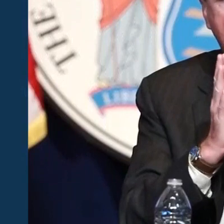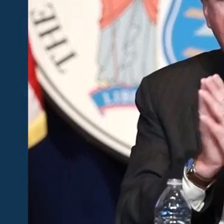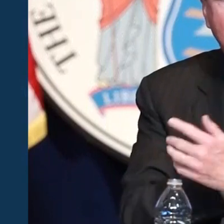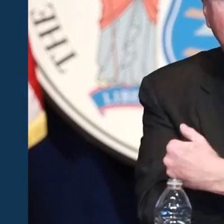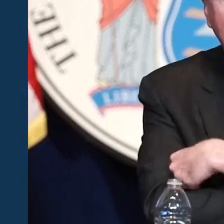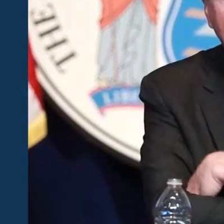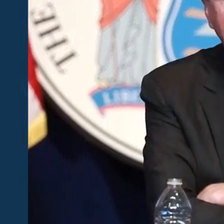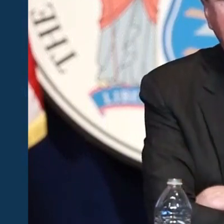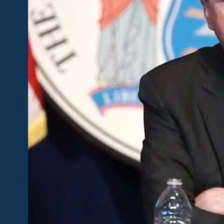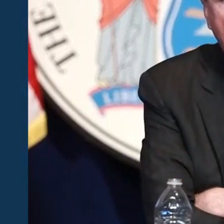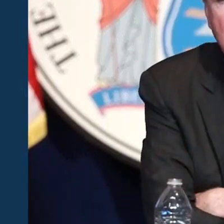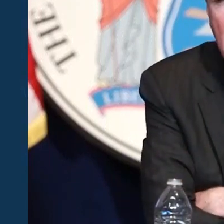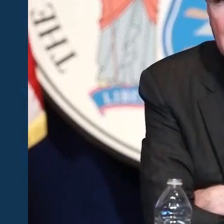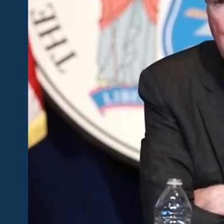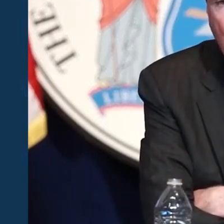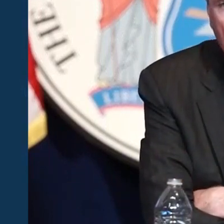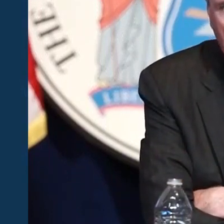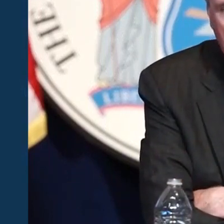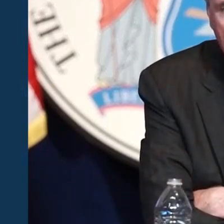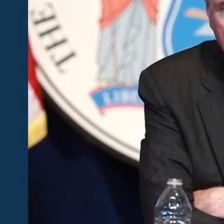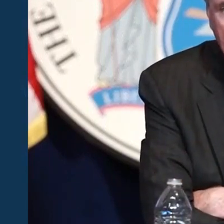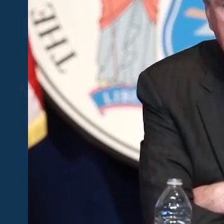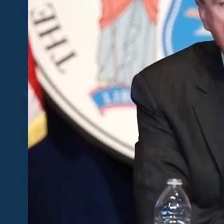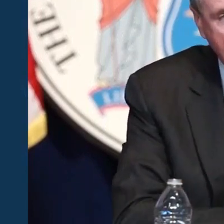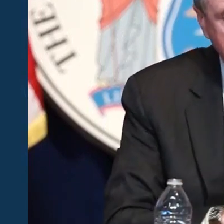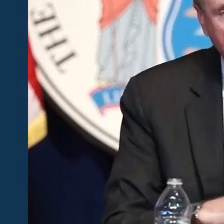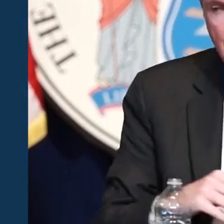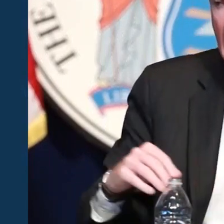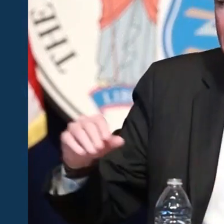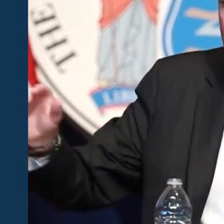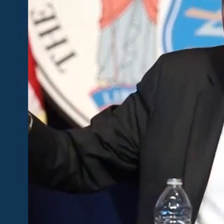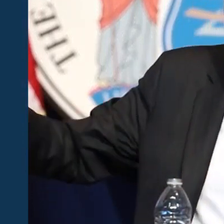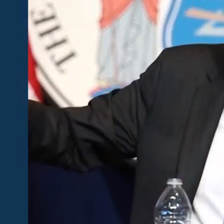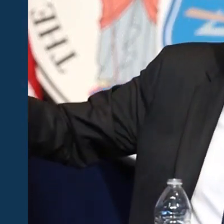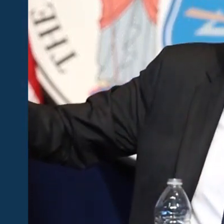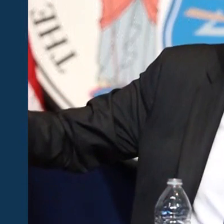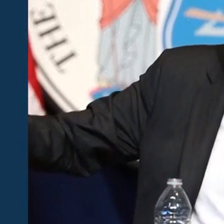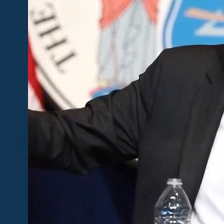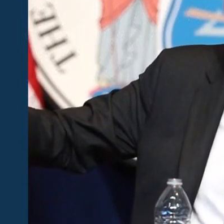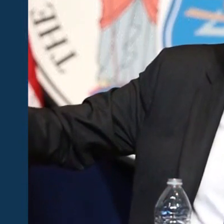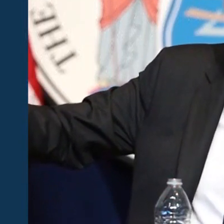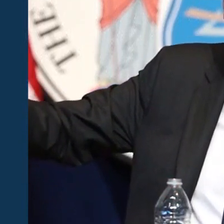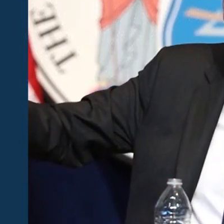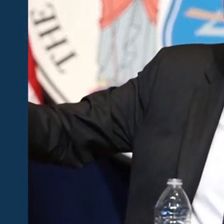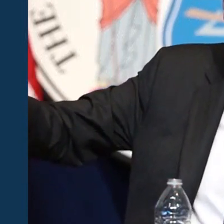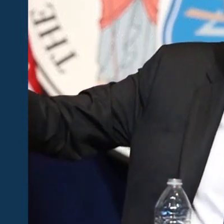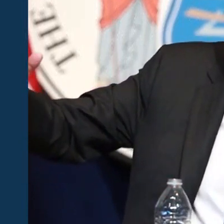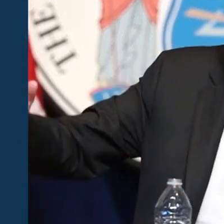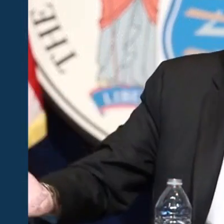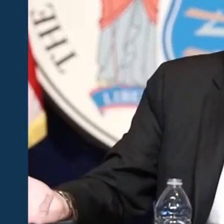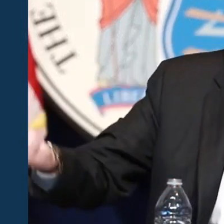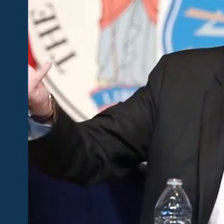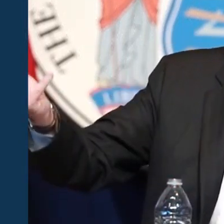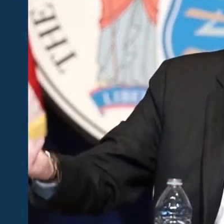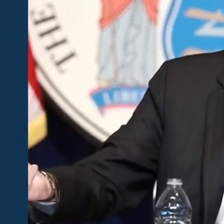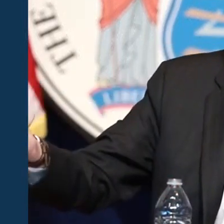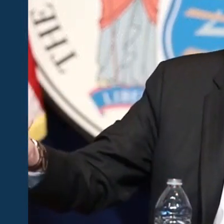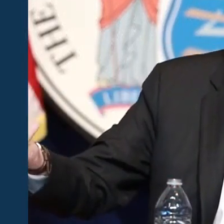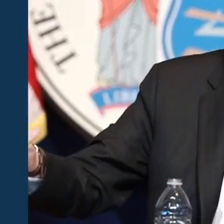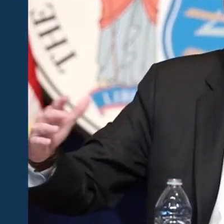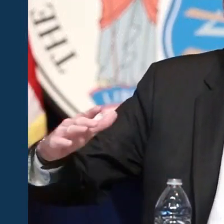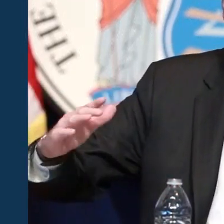please God, the fatalities are lower. And as we do that, this allows Judy and Pat and Ed and others to build out